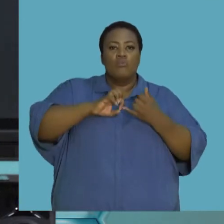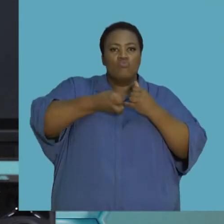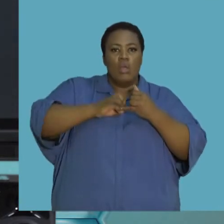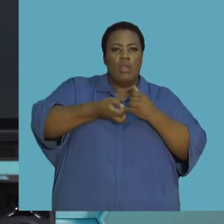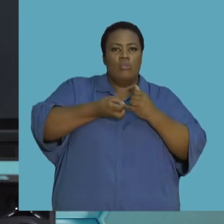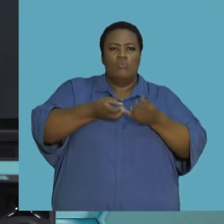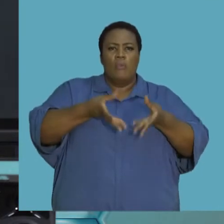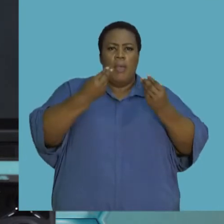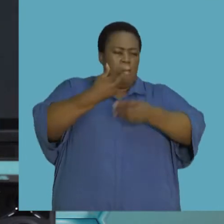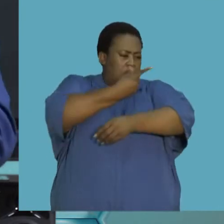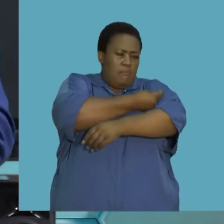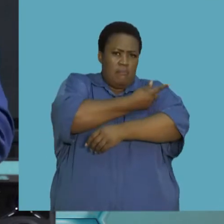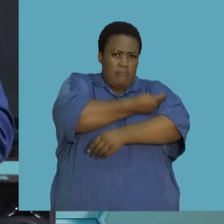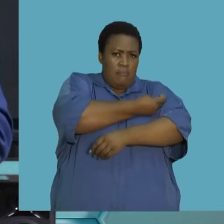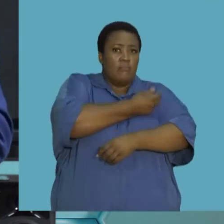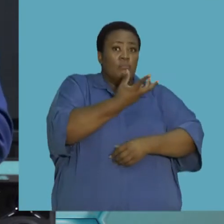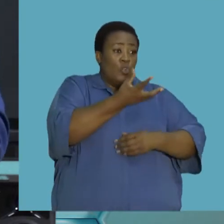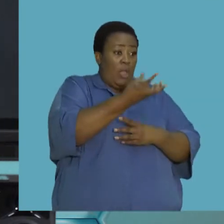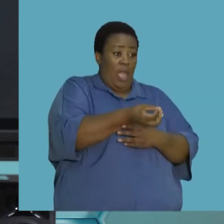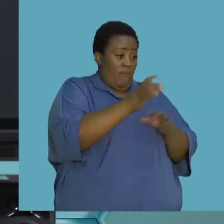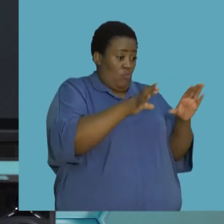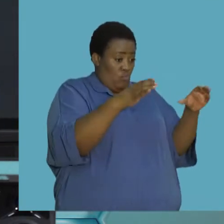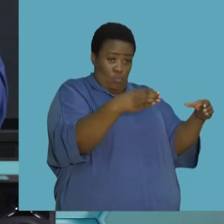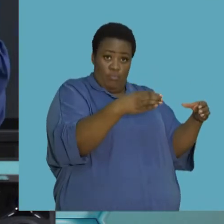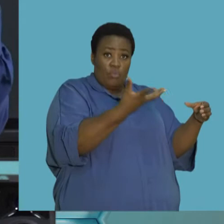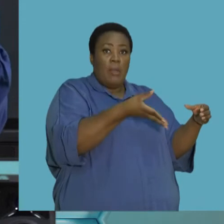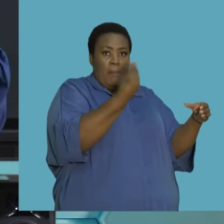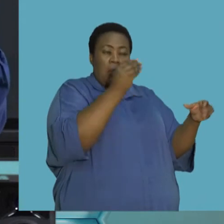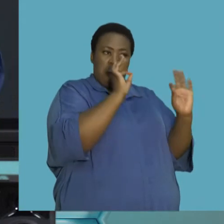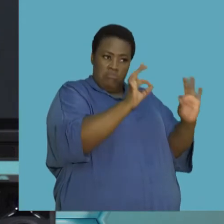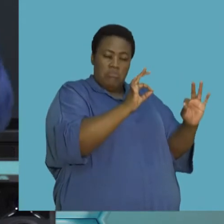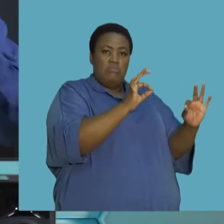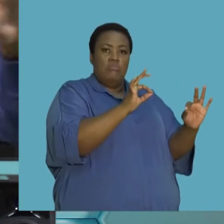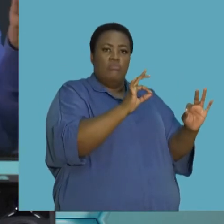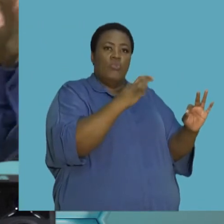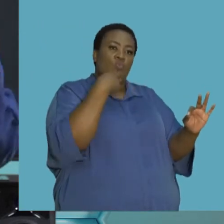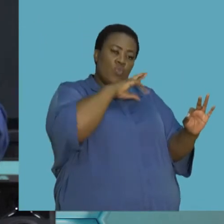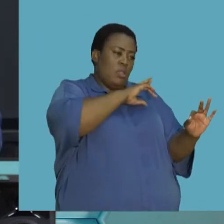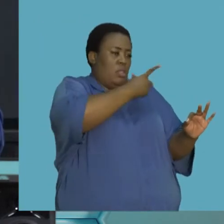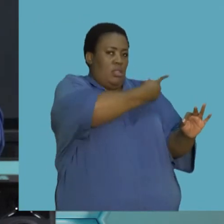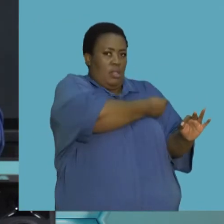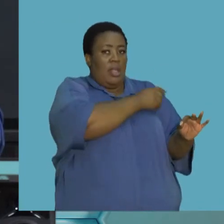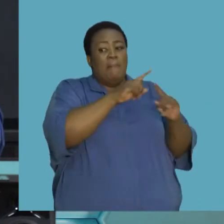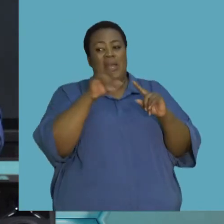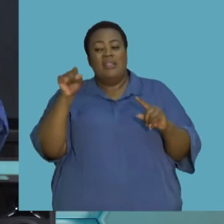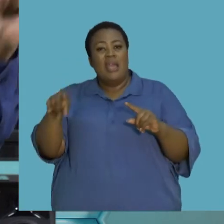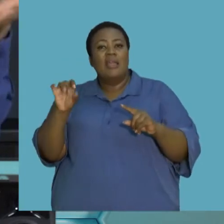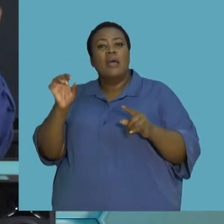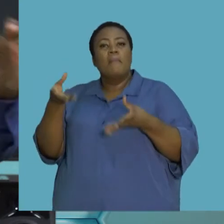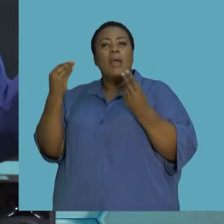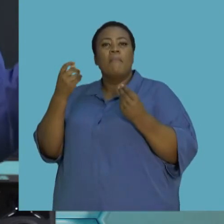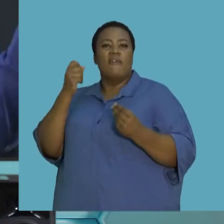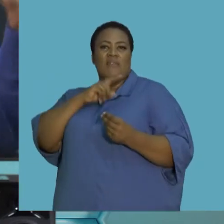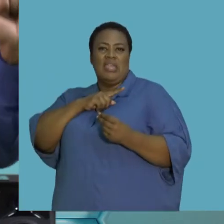group that receive the vaccine. However, there will be a group that does not receive any vaccine, and that's